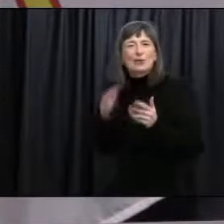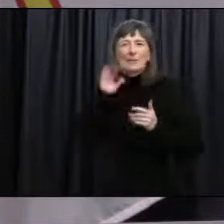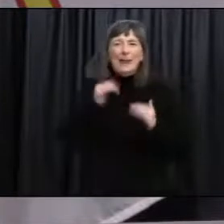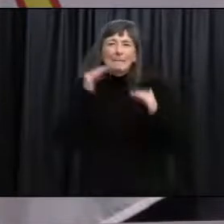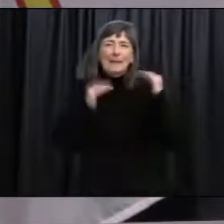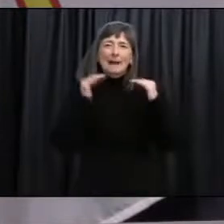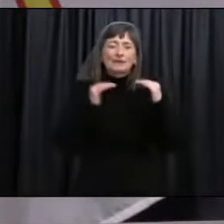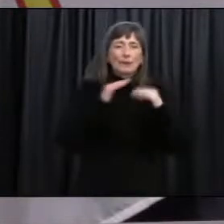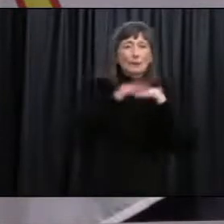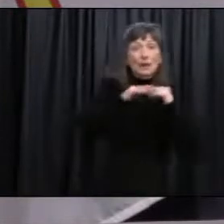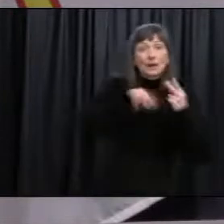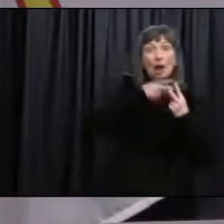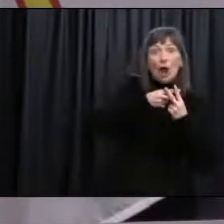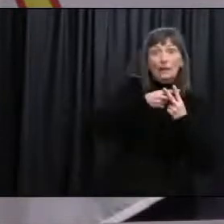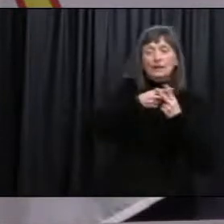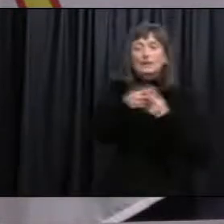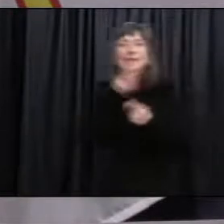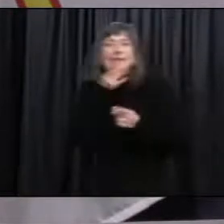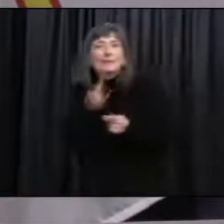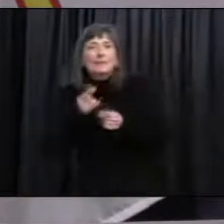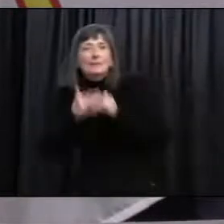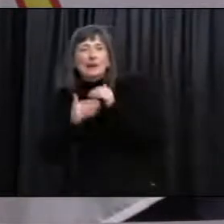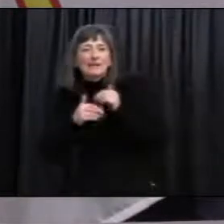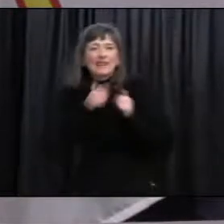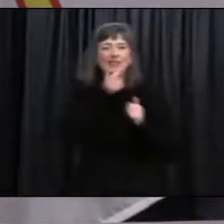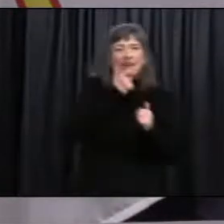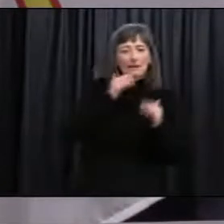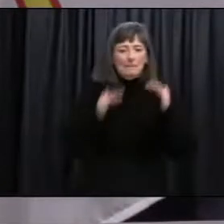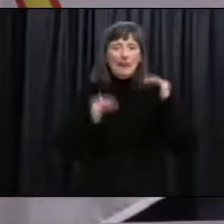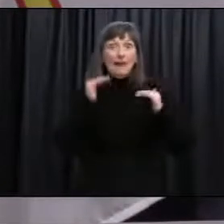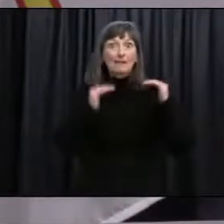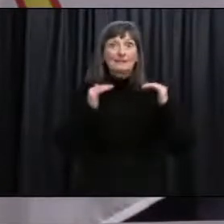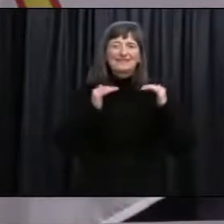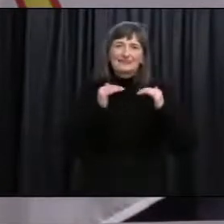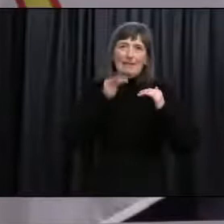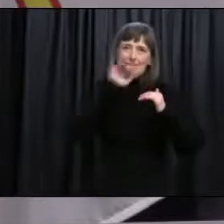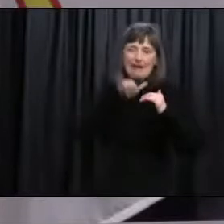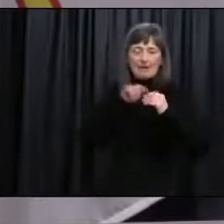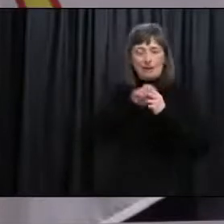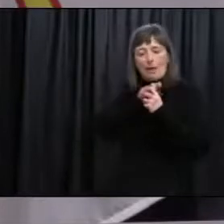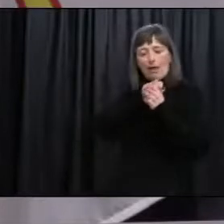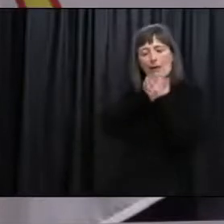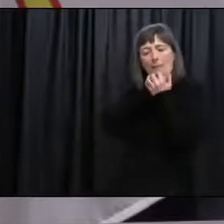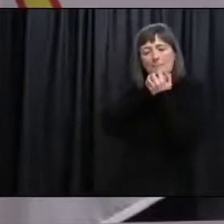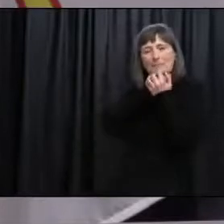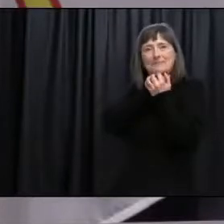thinning mechanism in the body, which is always sort of working